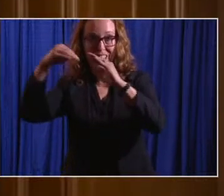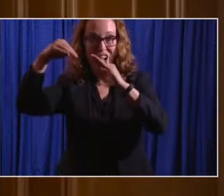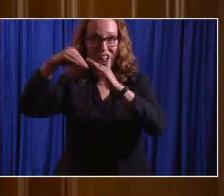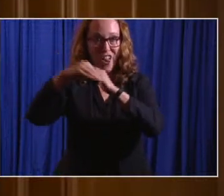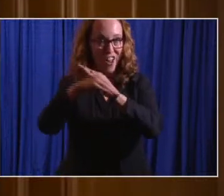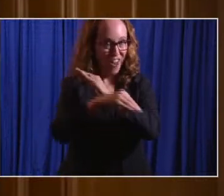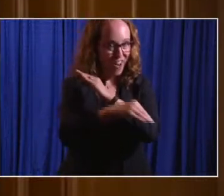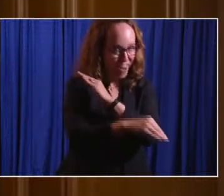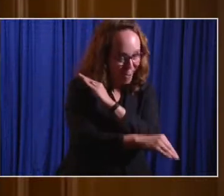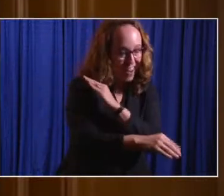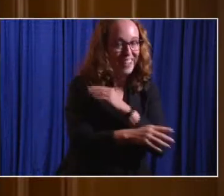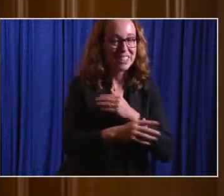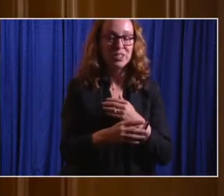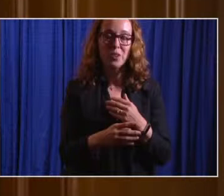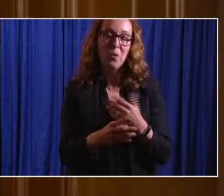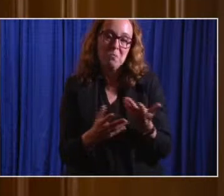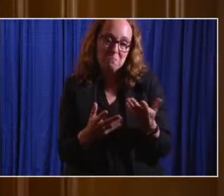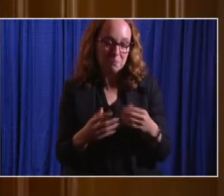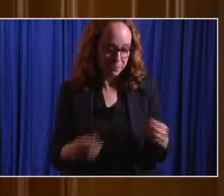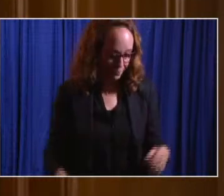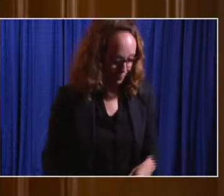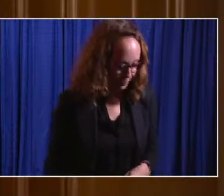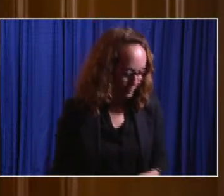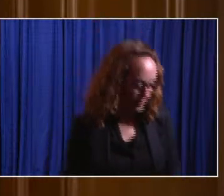what we have to do.